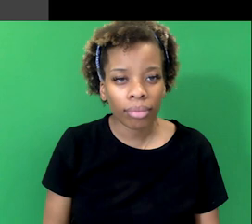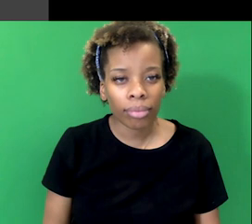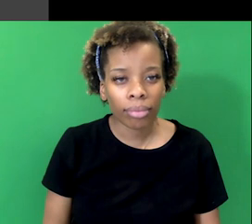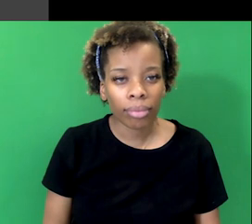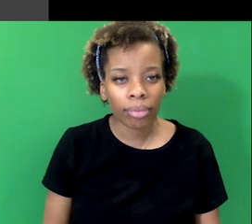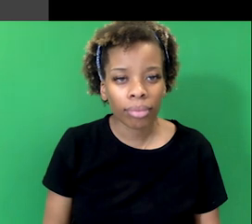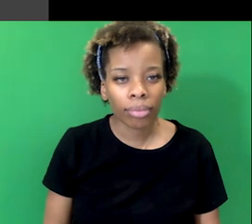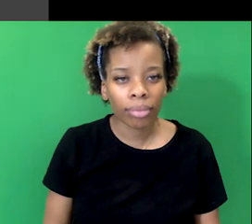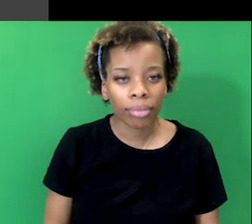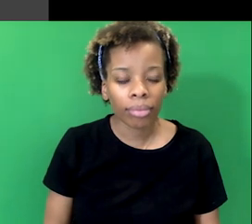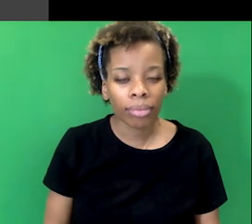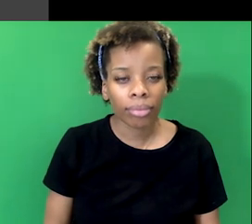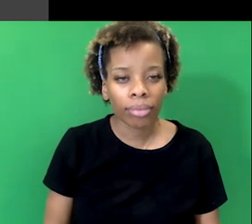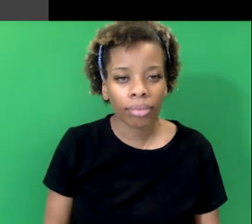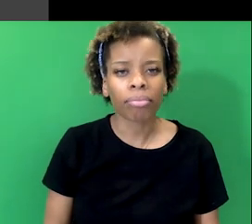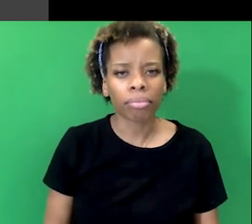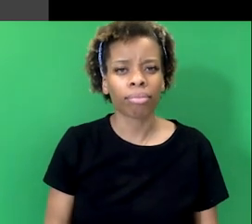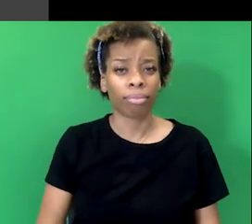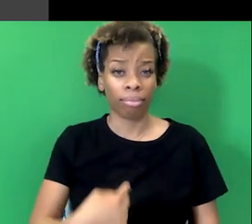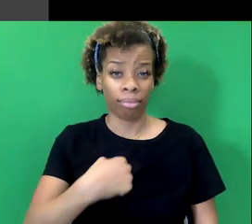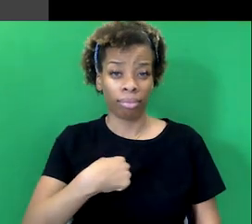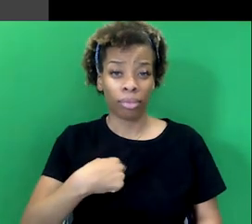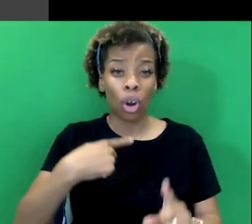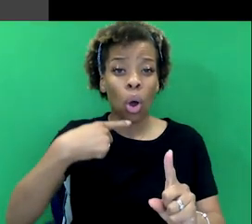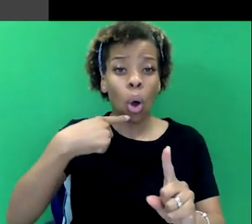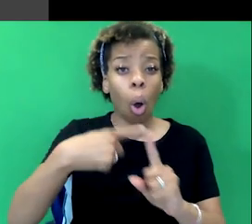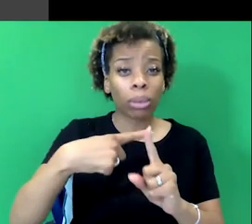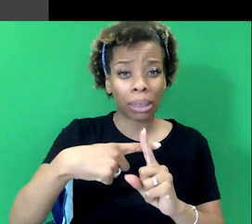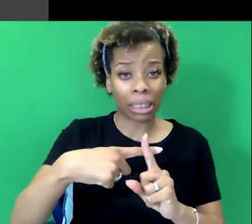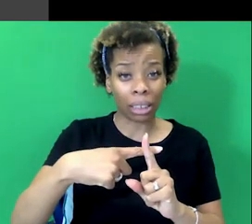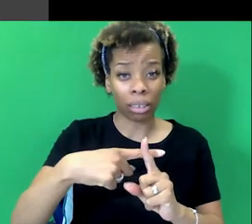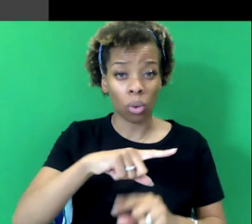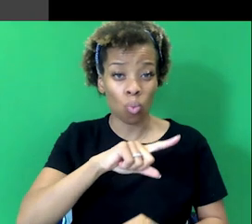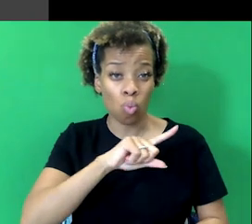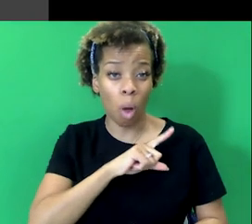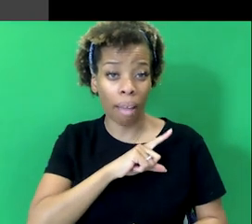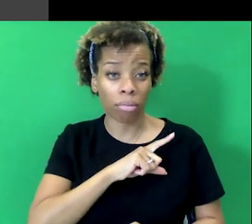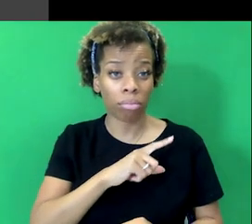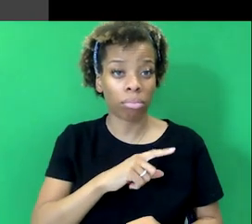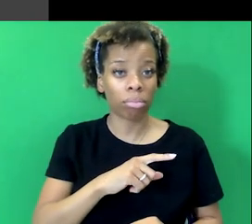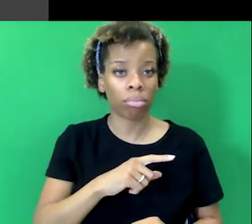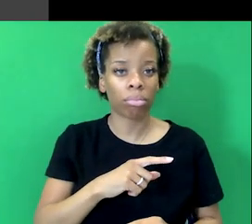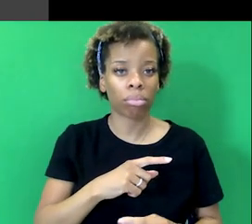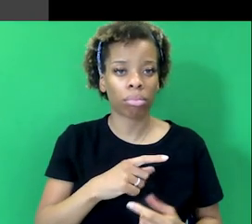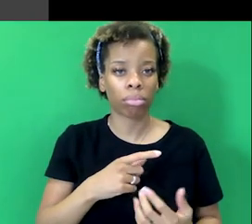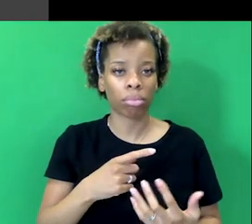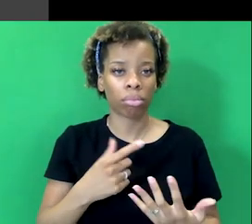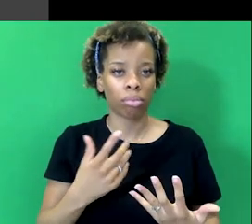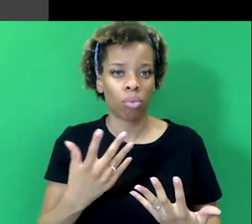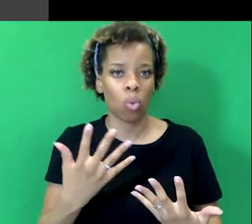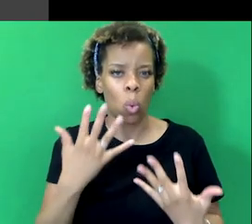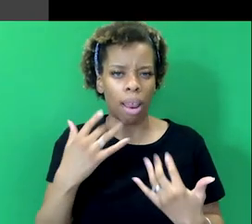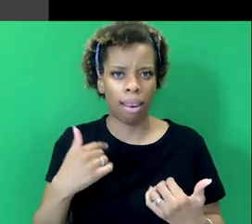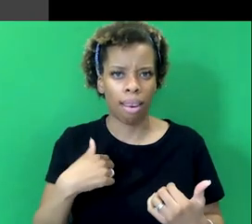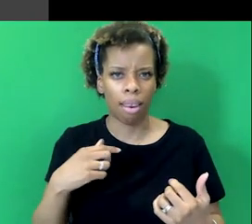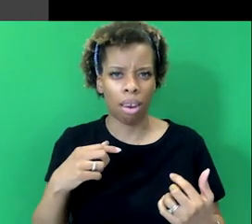I think that I'm optimistic when I come in from the lovey world, and when we see the other side of it,